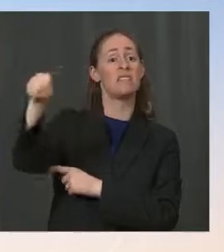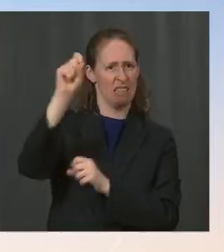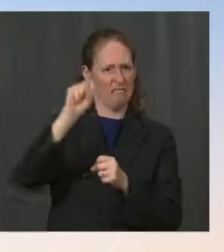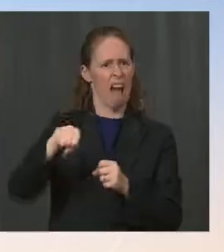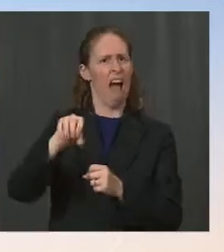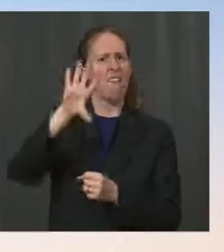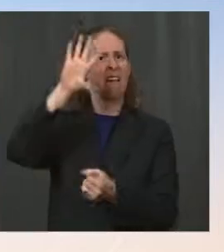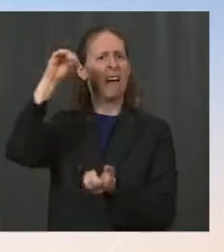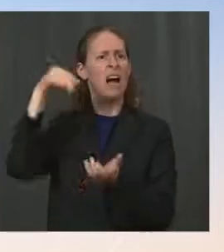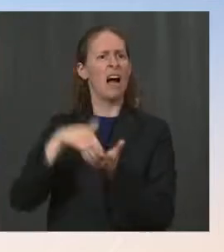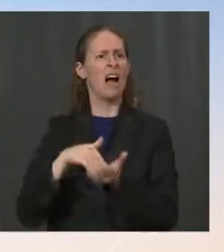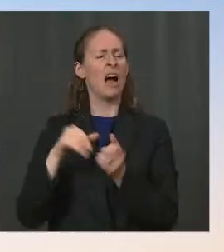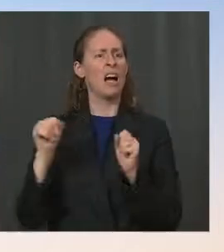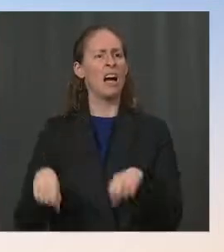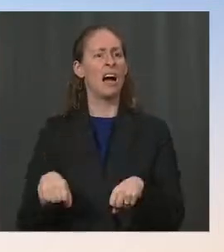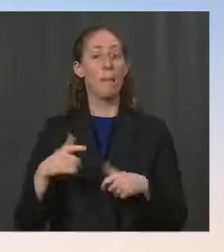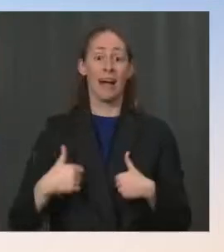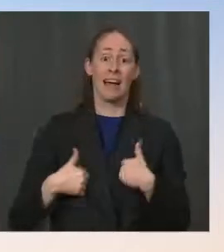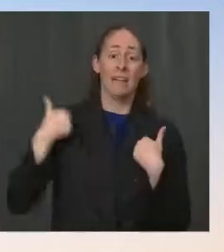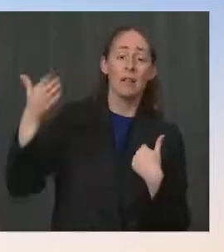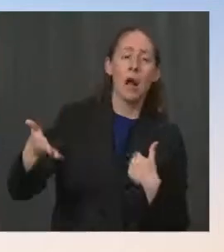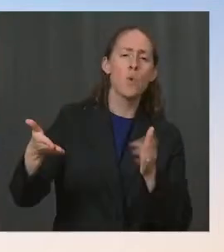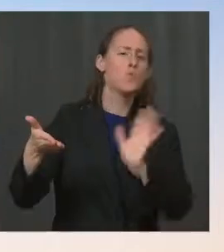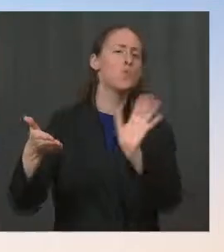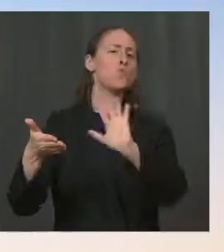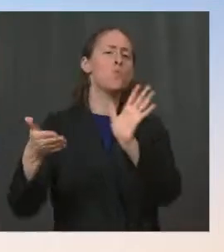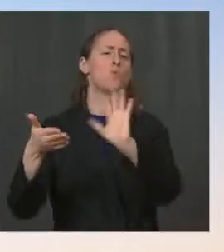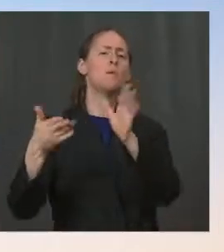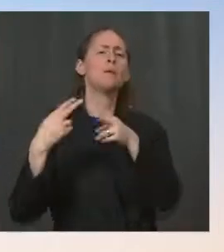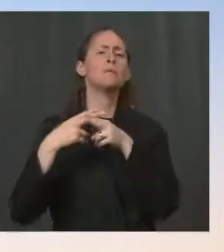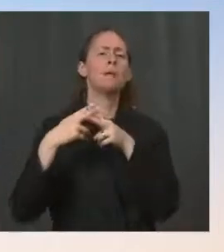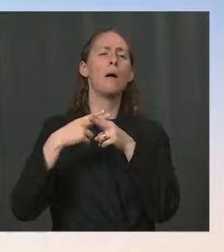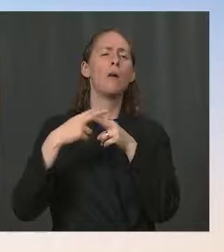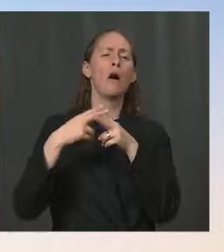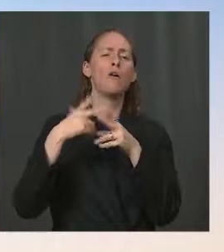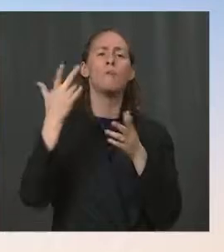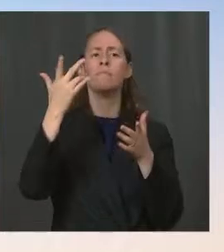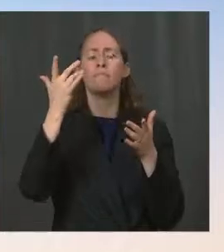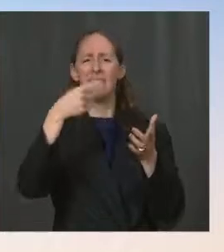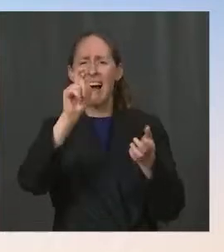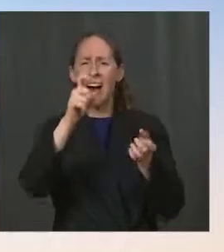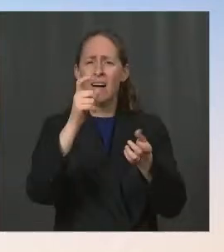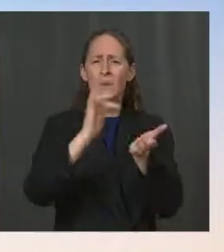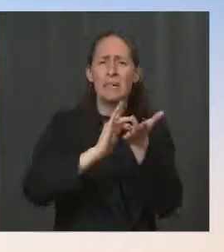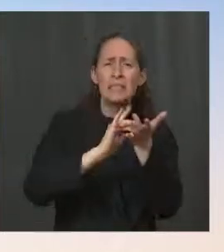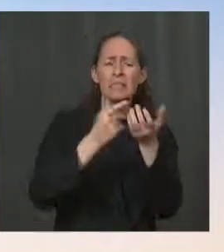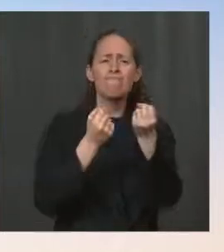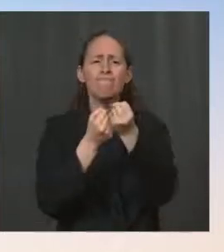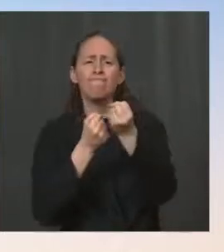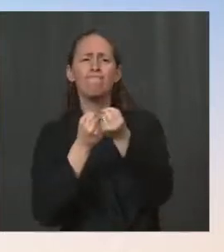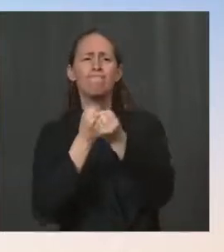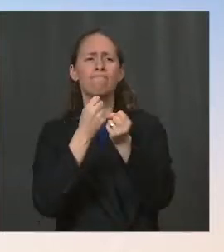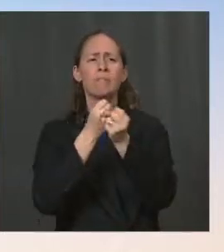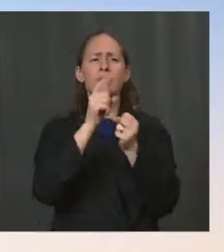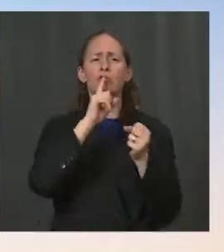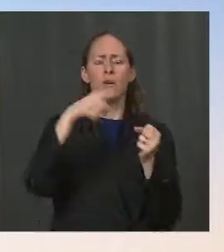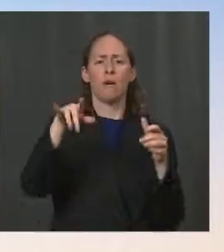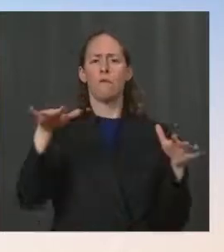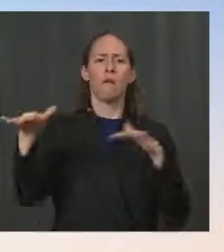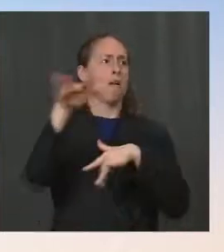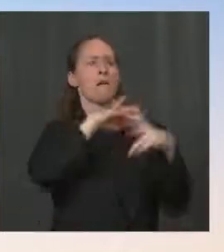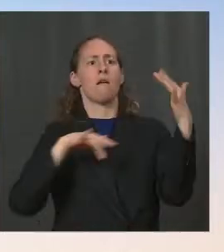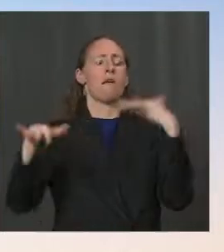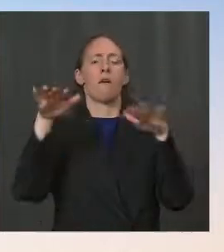live. This is a place where people would go. They would receive medical care and assistance and get connected with refugee resettlement